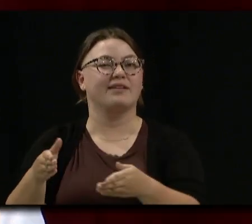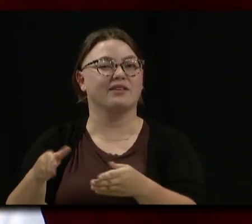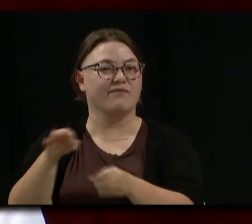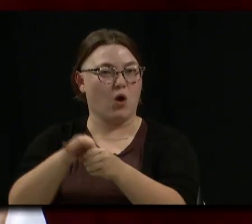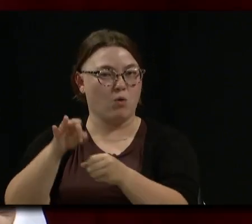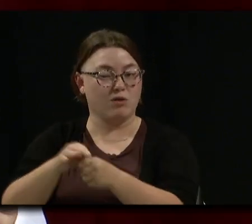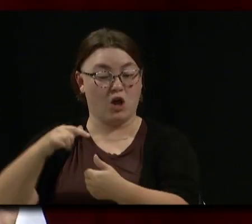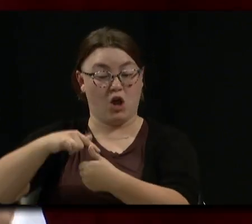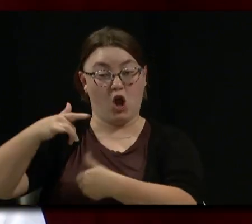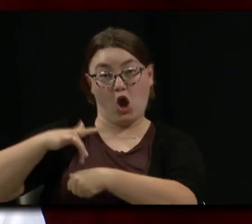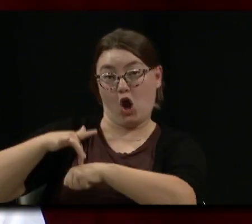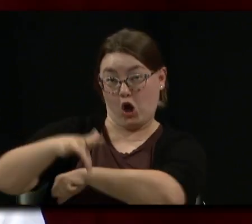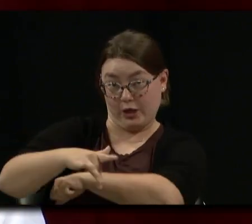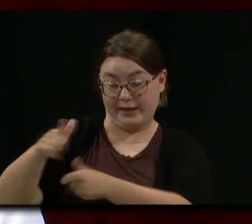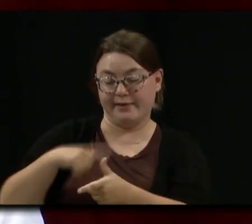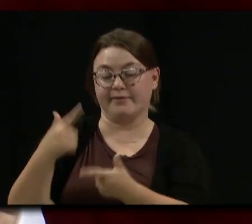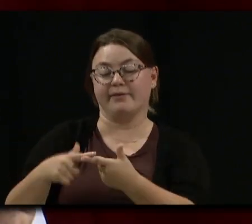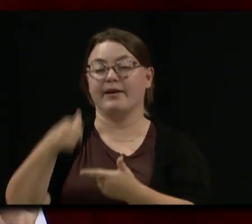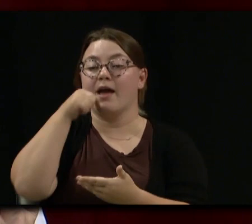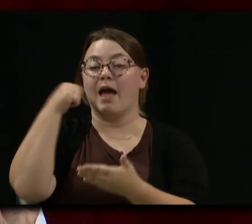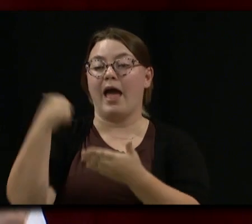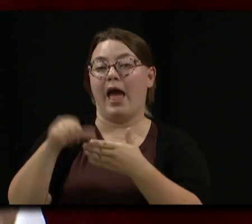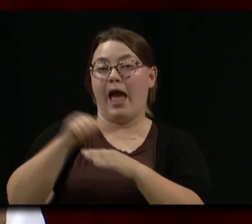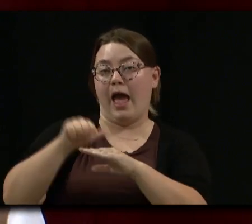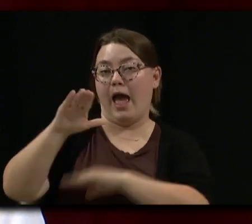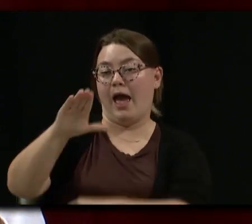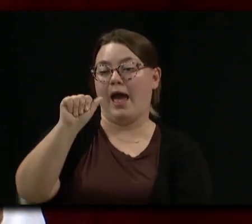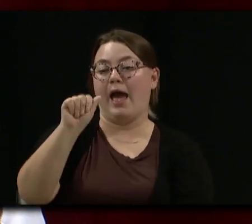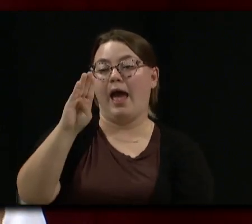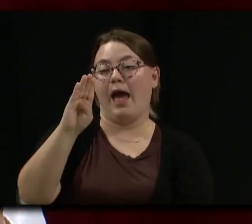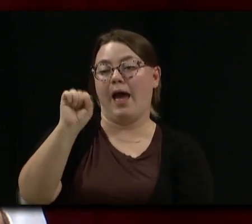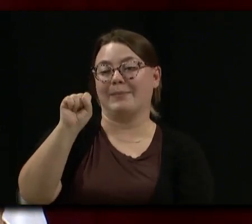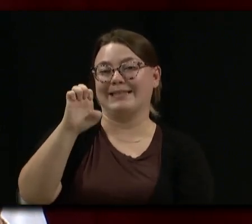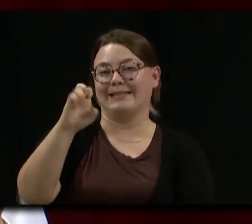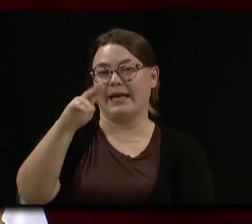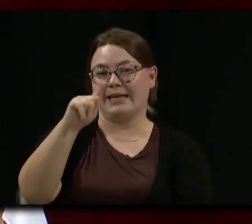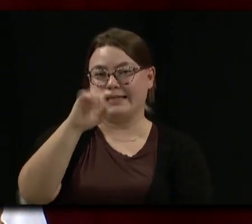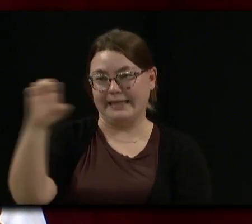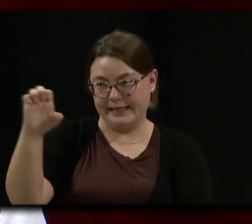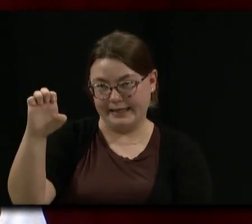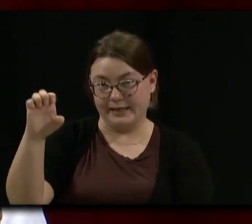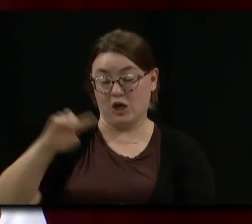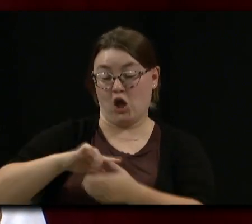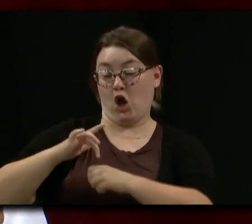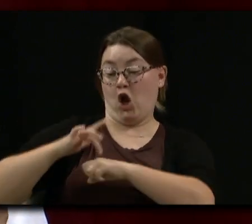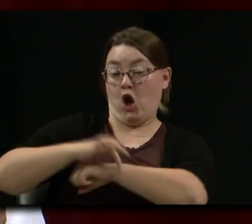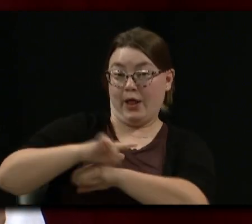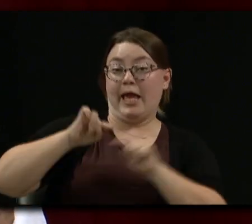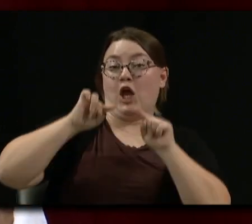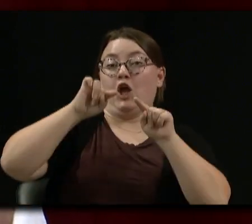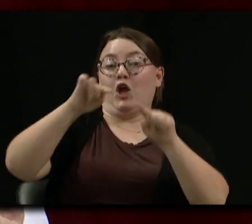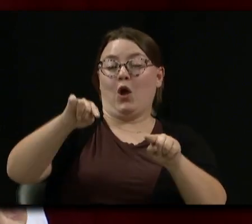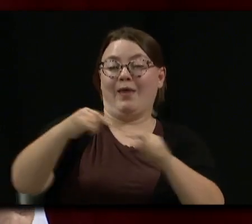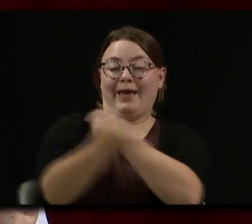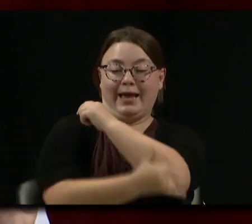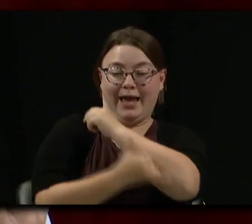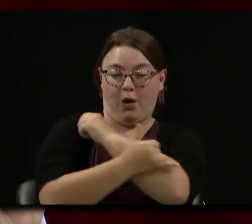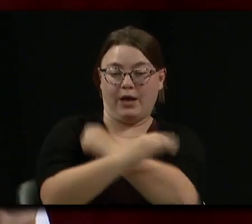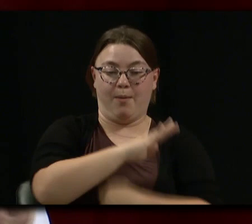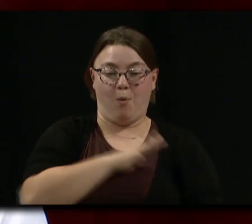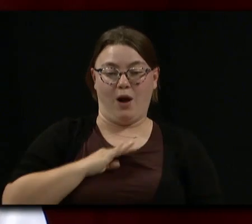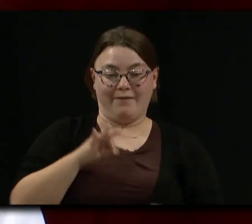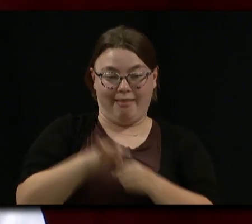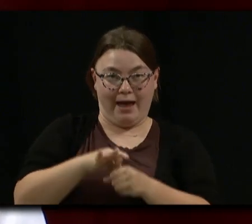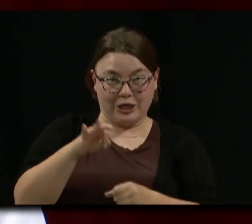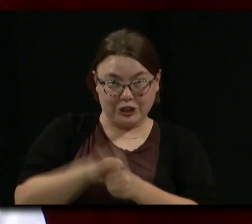early. Yes. You can vote absentee. So you can vote early in person at the County Board of Elections building, and that's where you park for free, and you